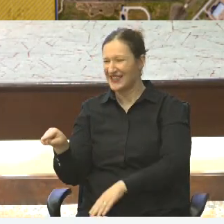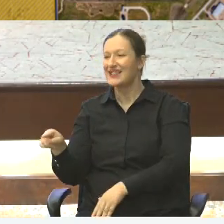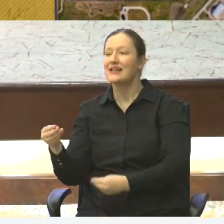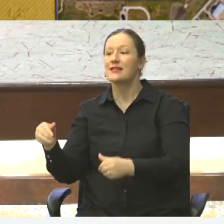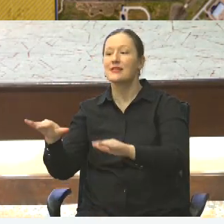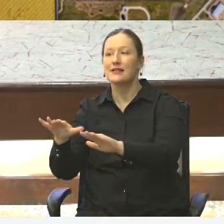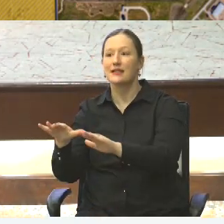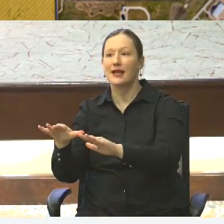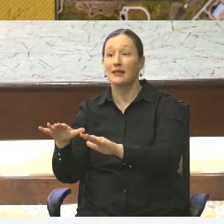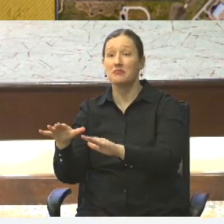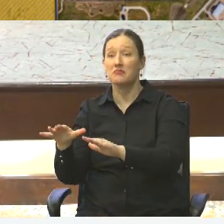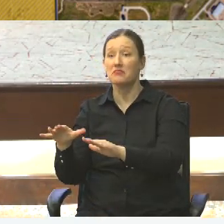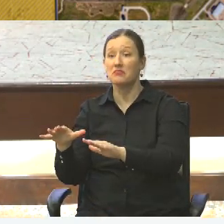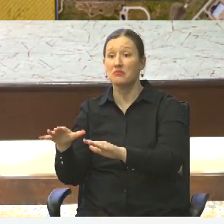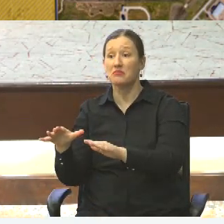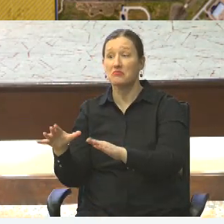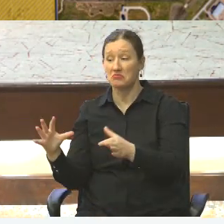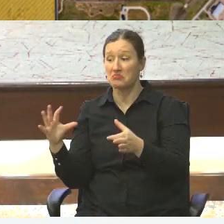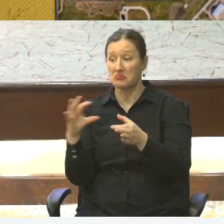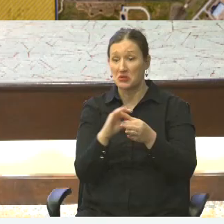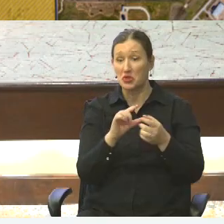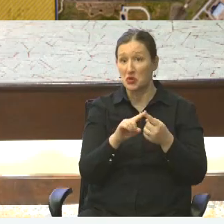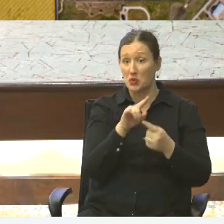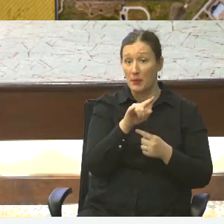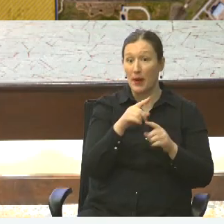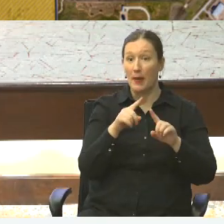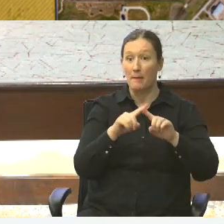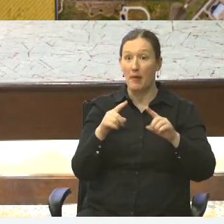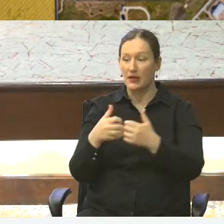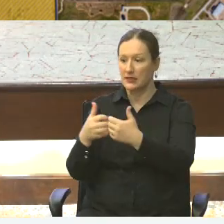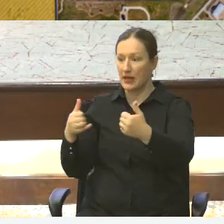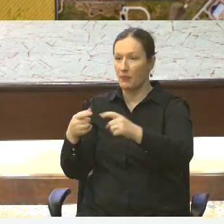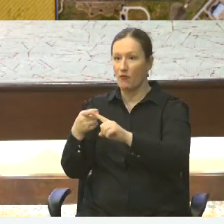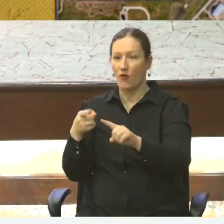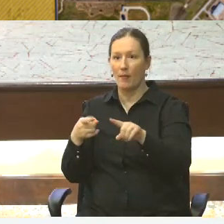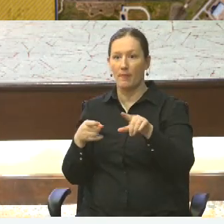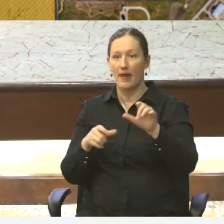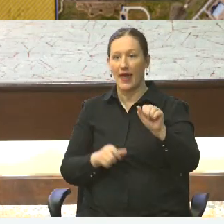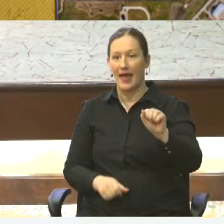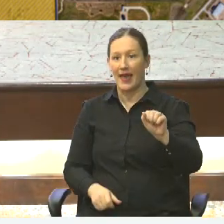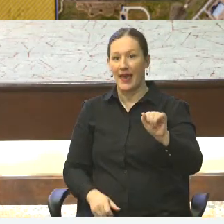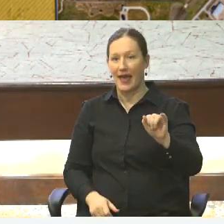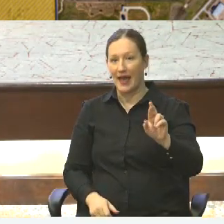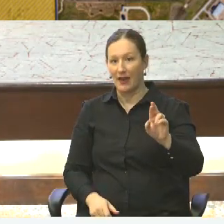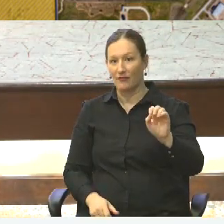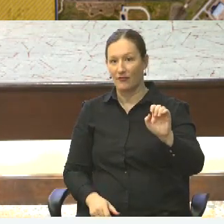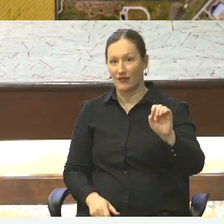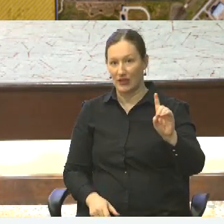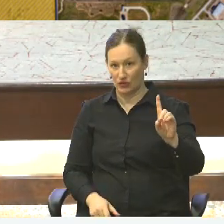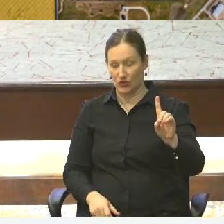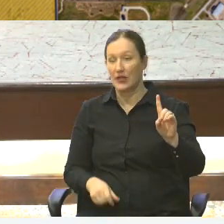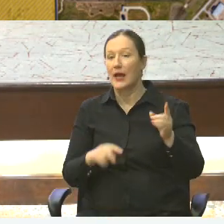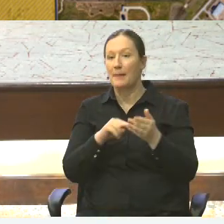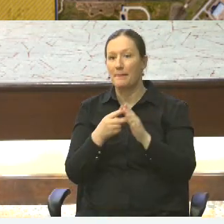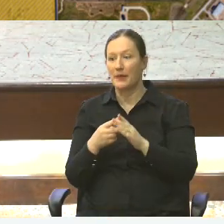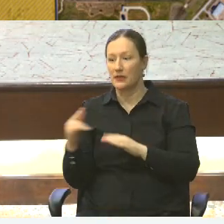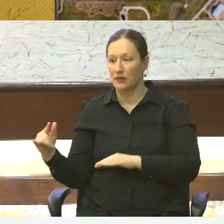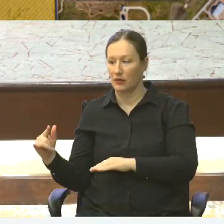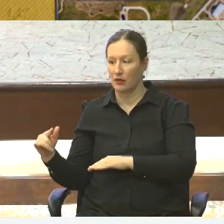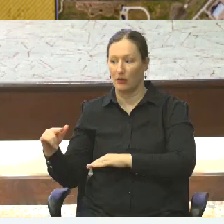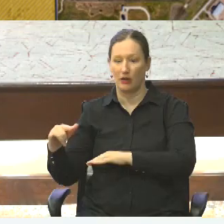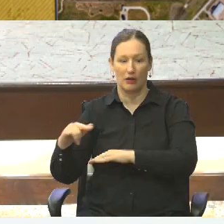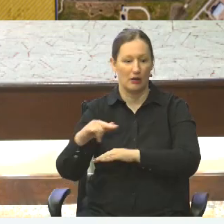that's part of the airport, but is detached from the airfield. And there is no way practically to get airplanes to and from that